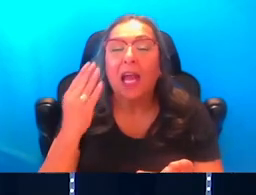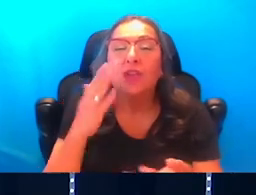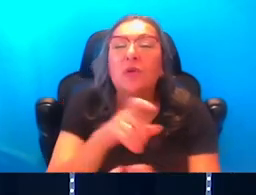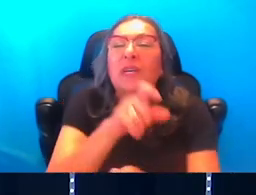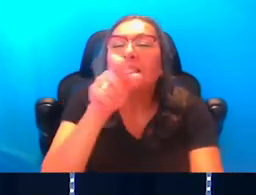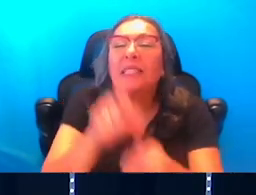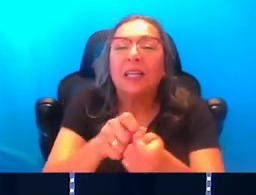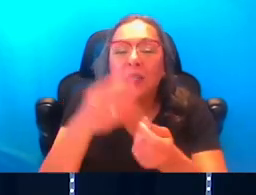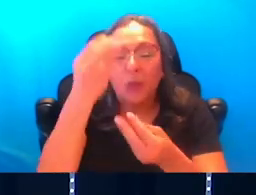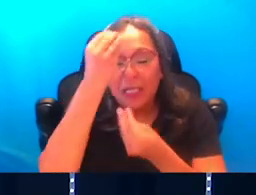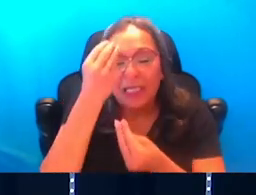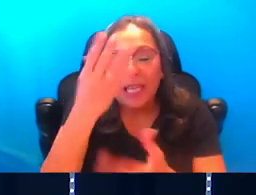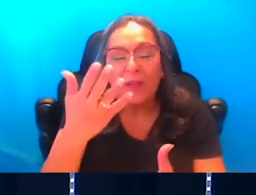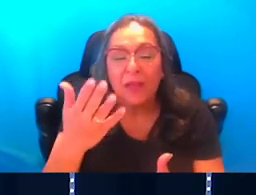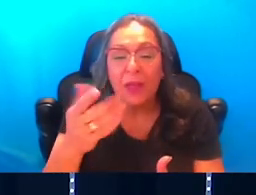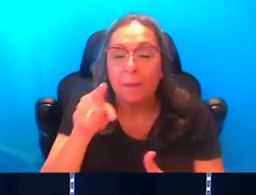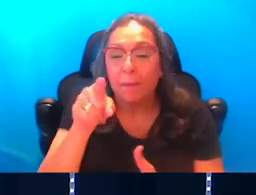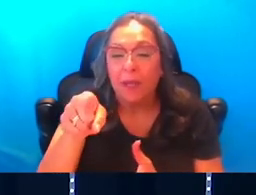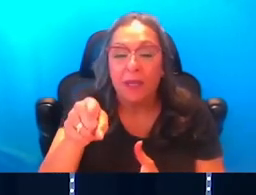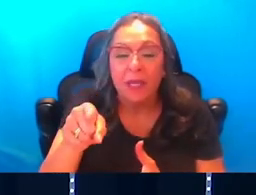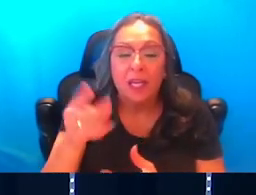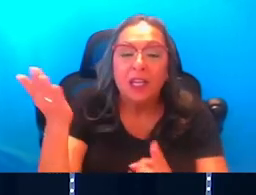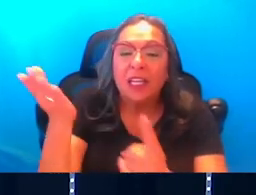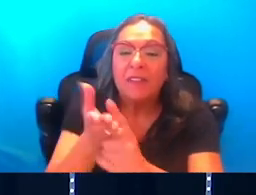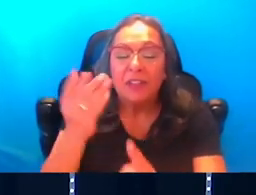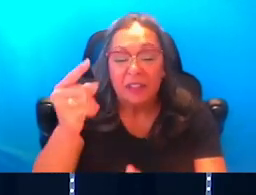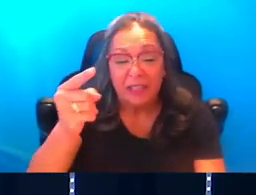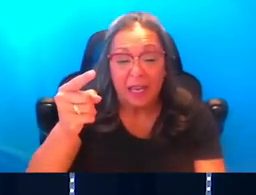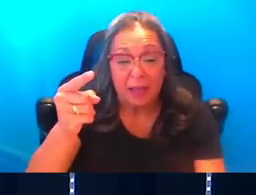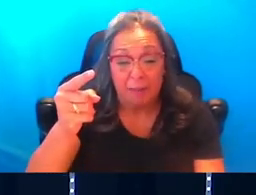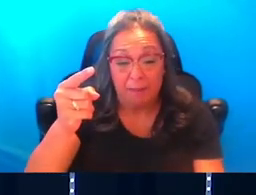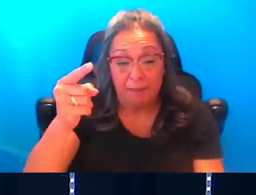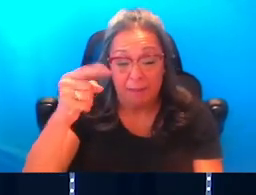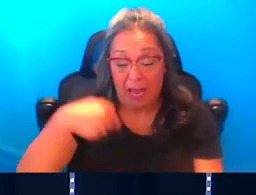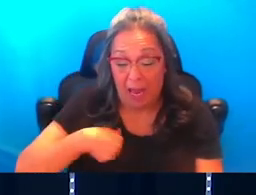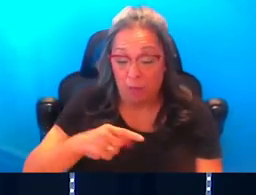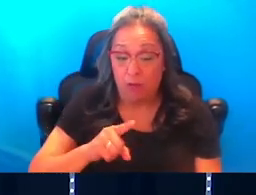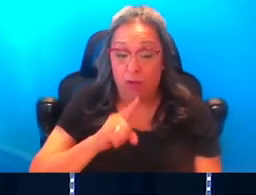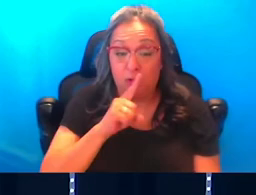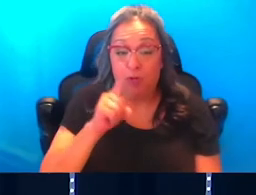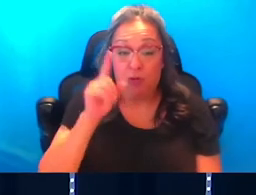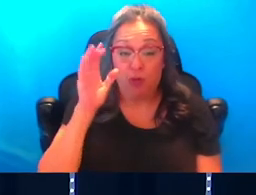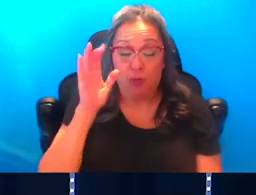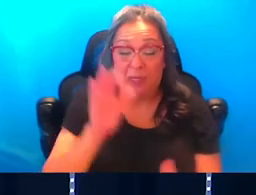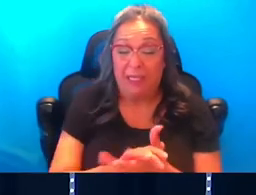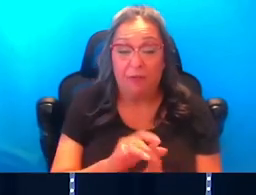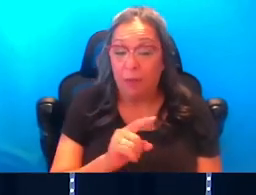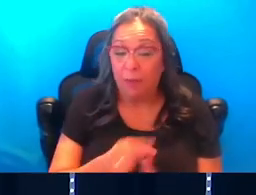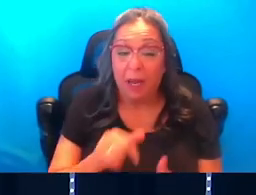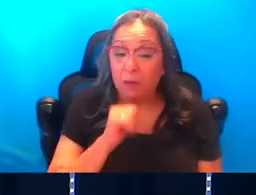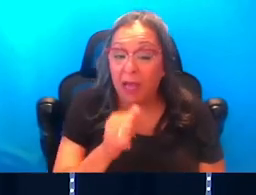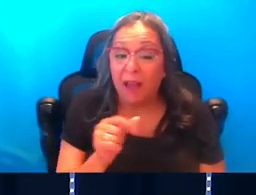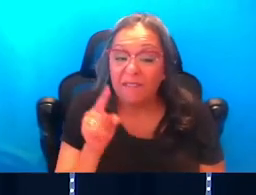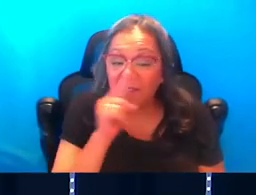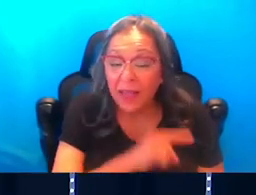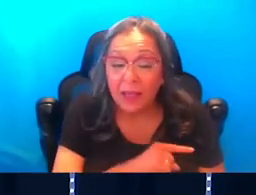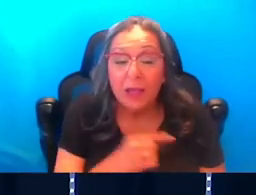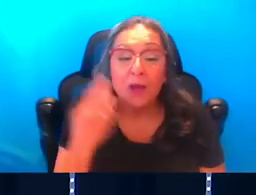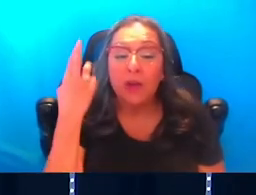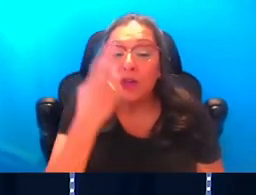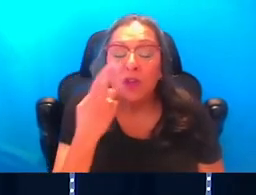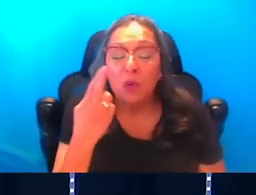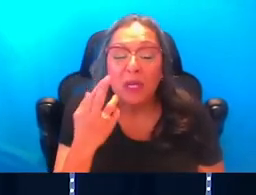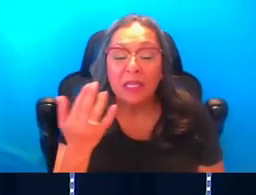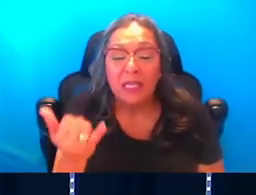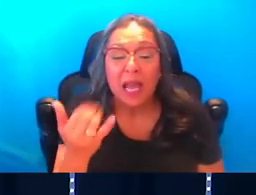those people to make them think that I was the real deal, and it wasn't. And the reason I know that, I can look back